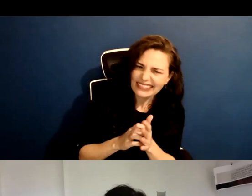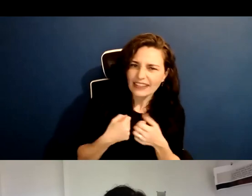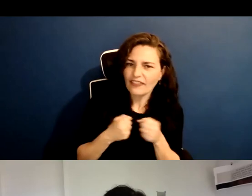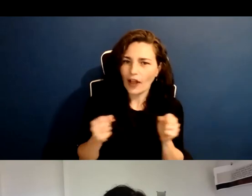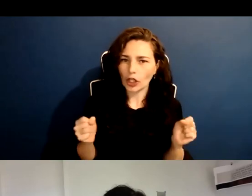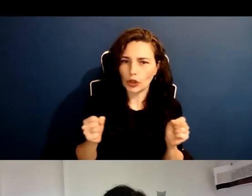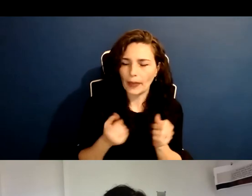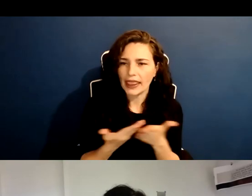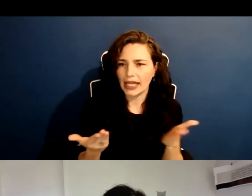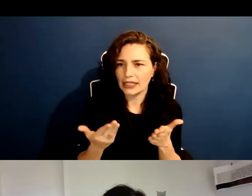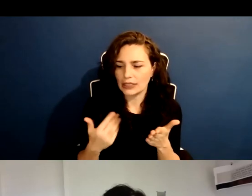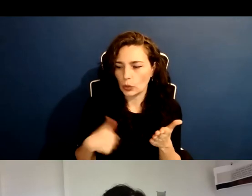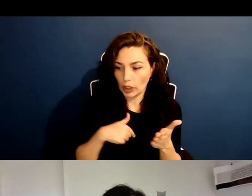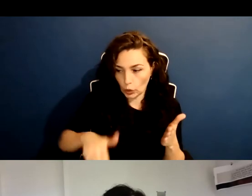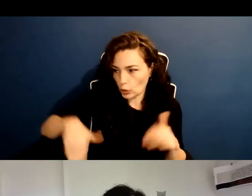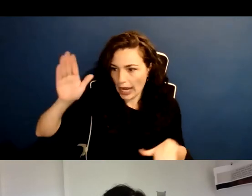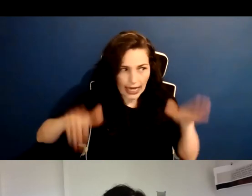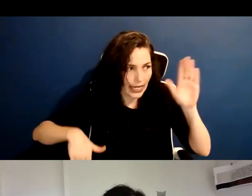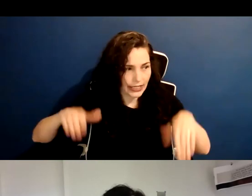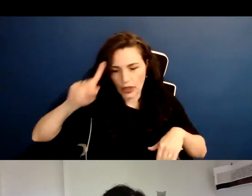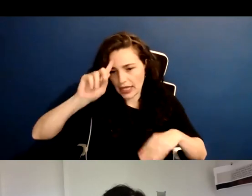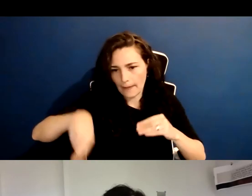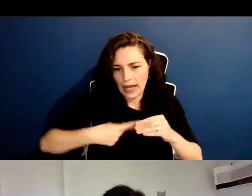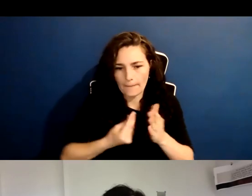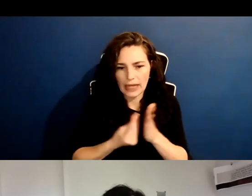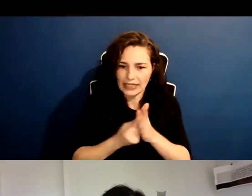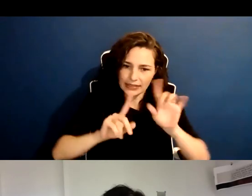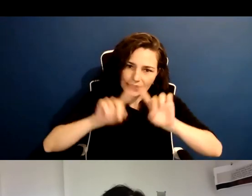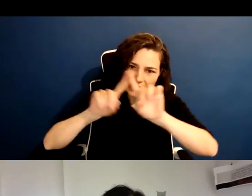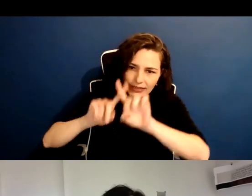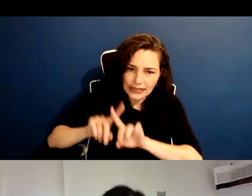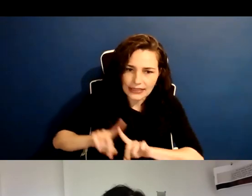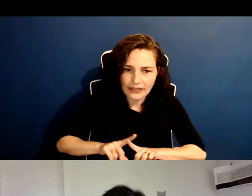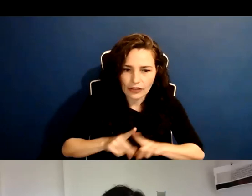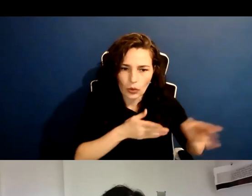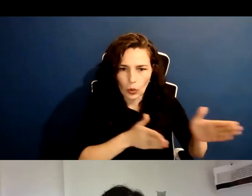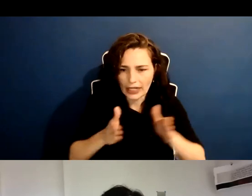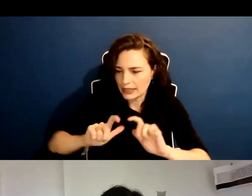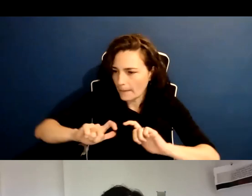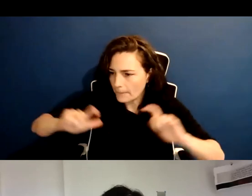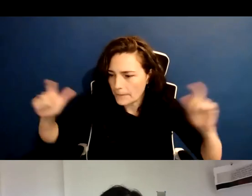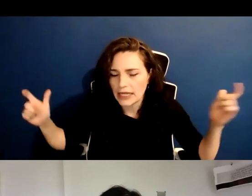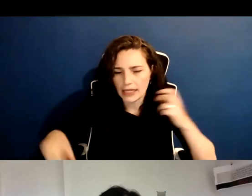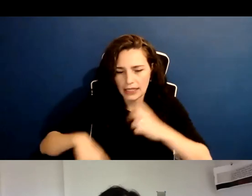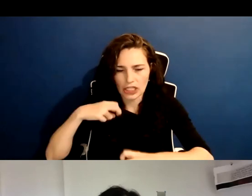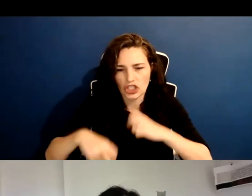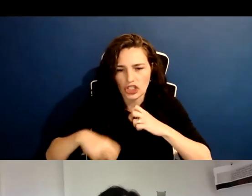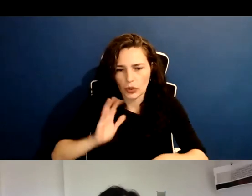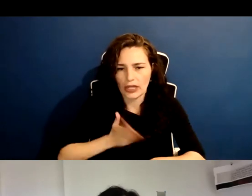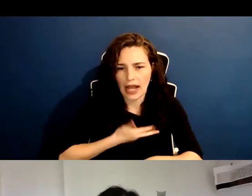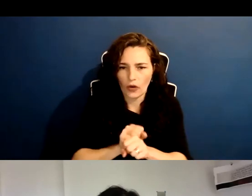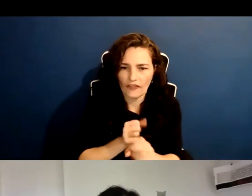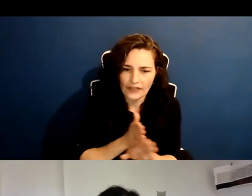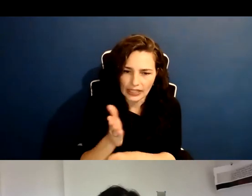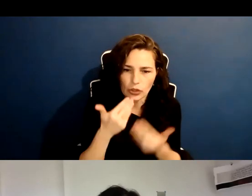were each raised to think about money in different ways. Collectively, it's a huge issue in our field. So I also thank you